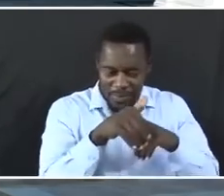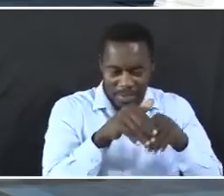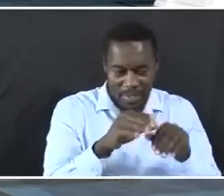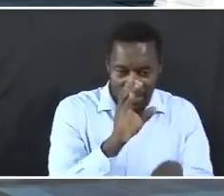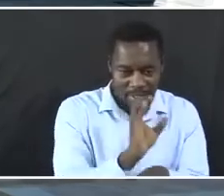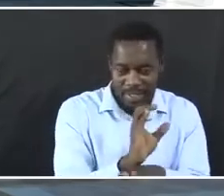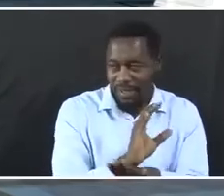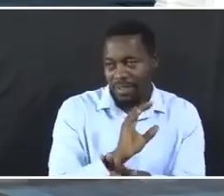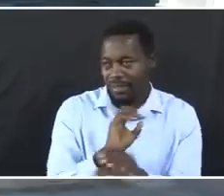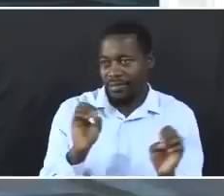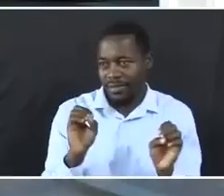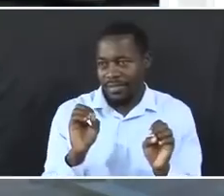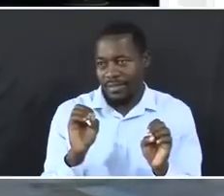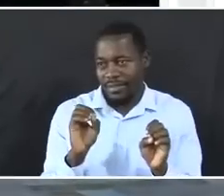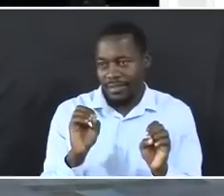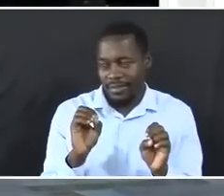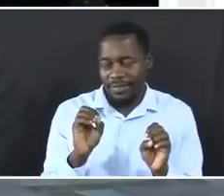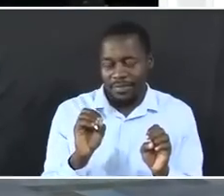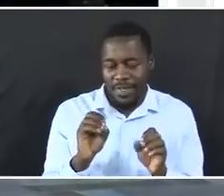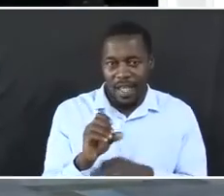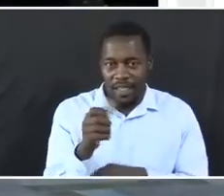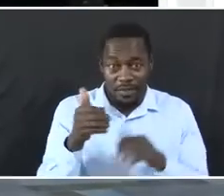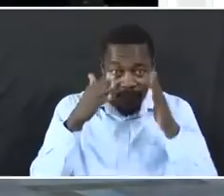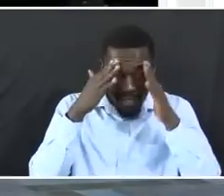arrangement of the world.